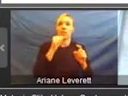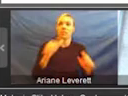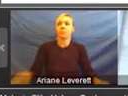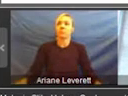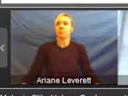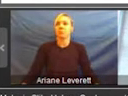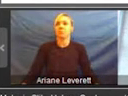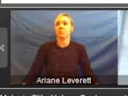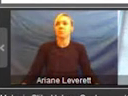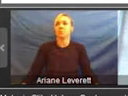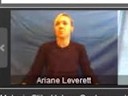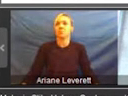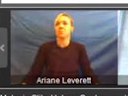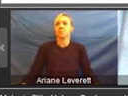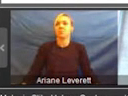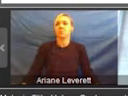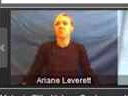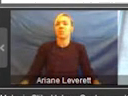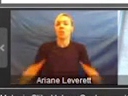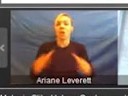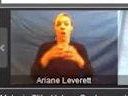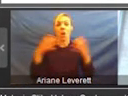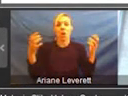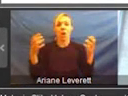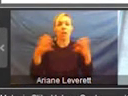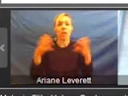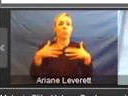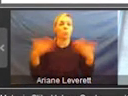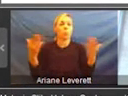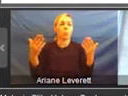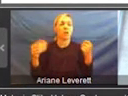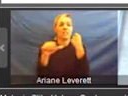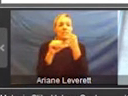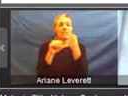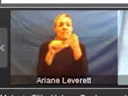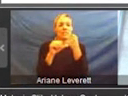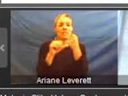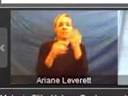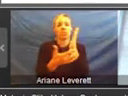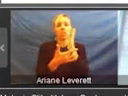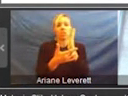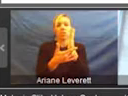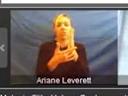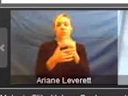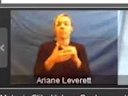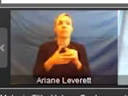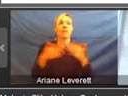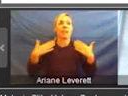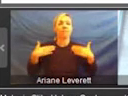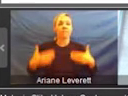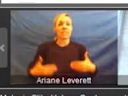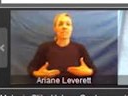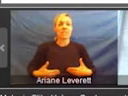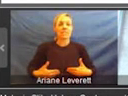A lot is with assistive technology, so with specifically physically disabled,